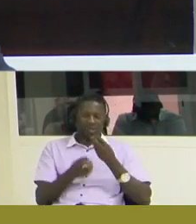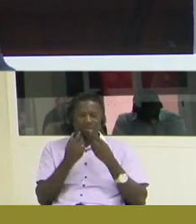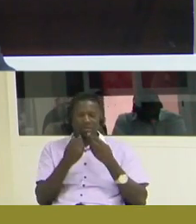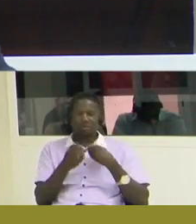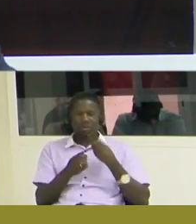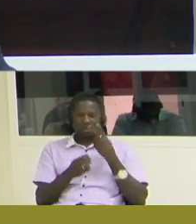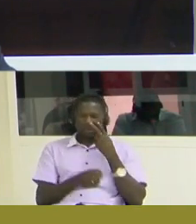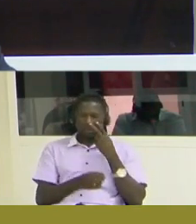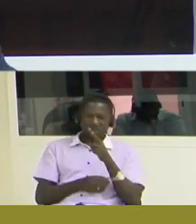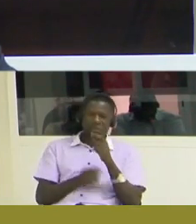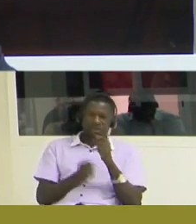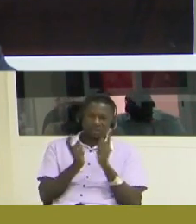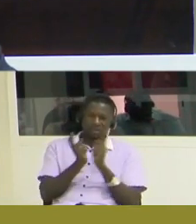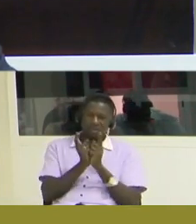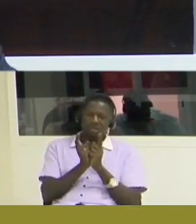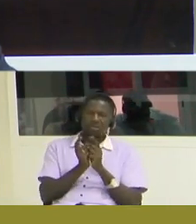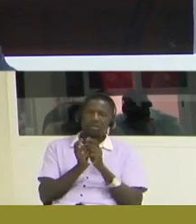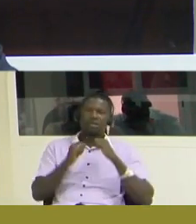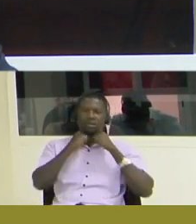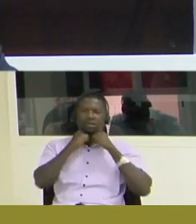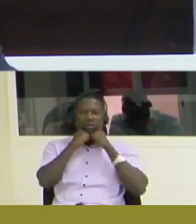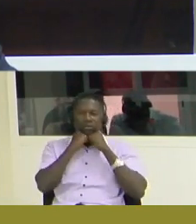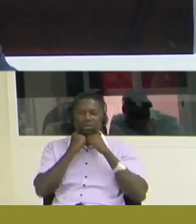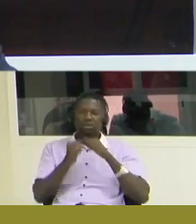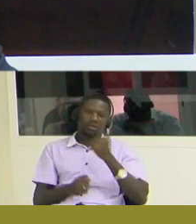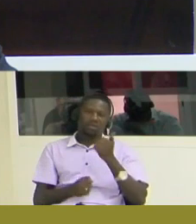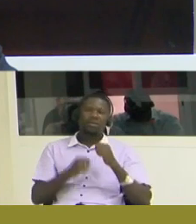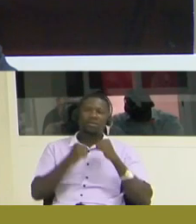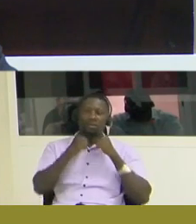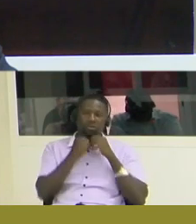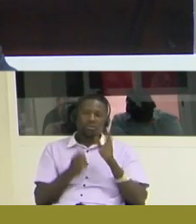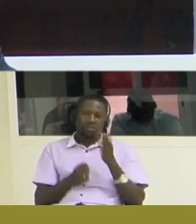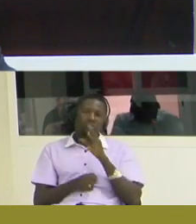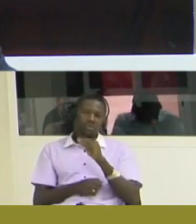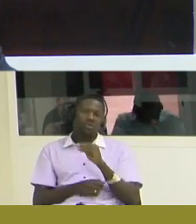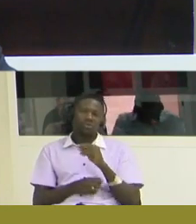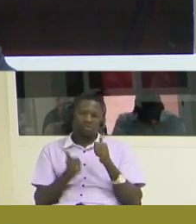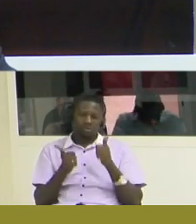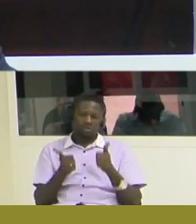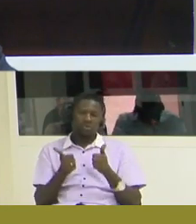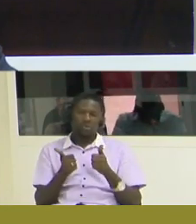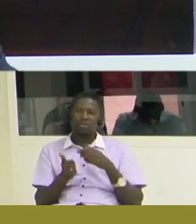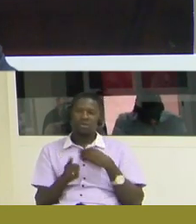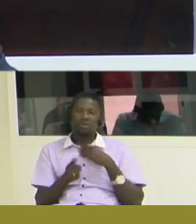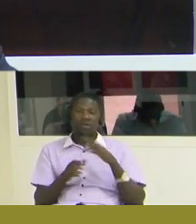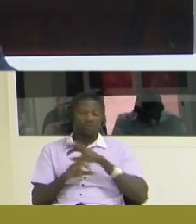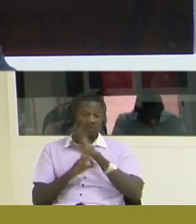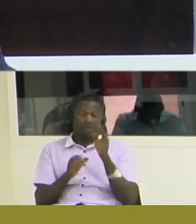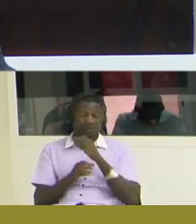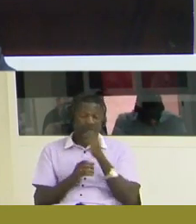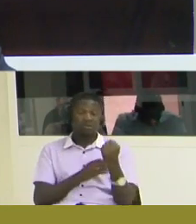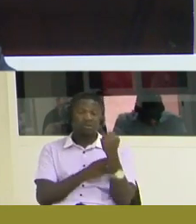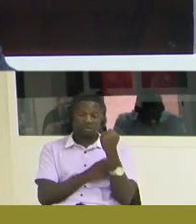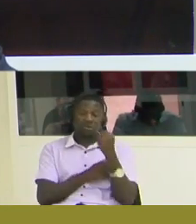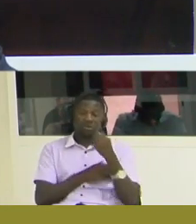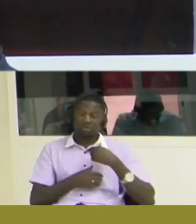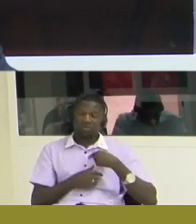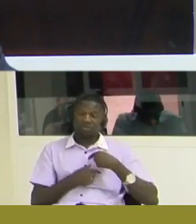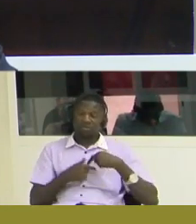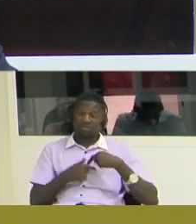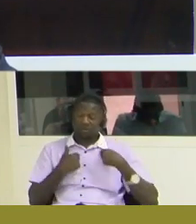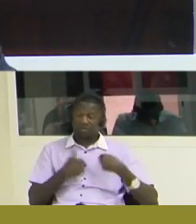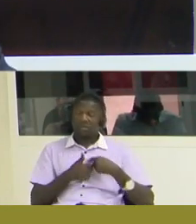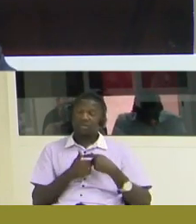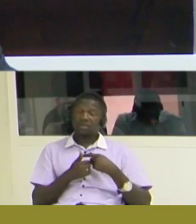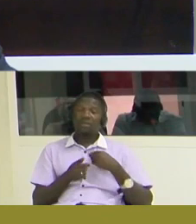and that Sun was doing well that he had that he was very strong in faith and I told